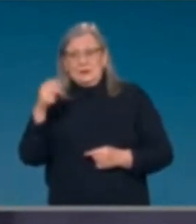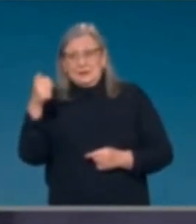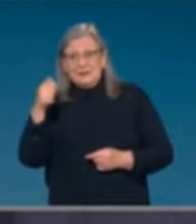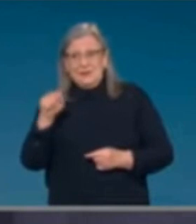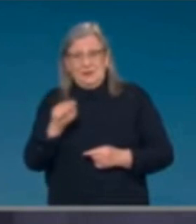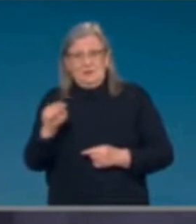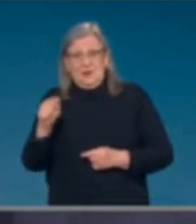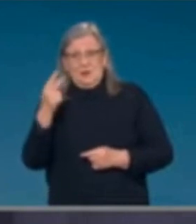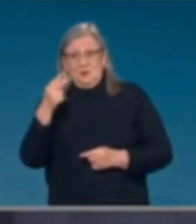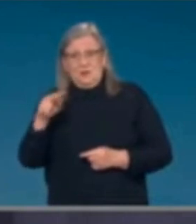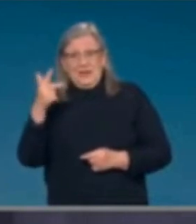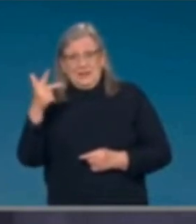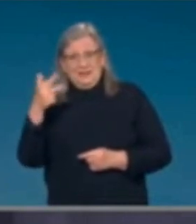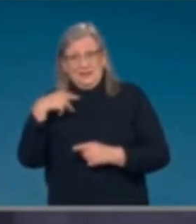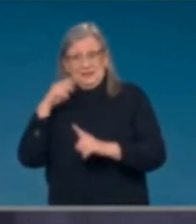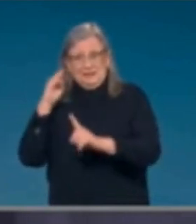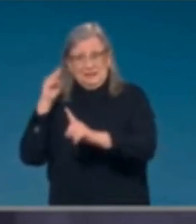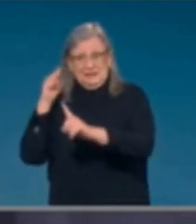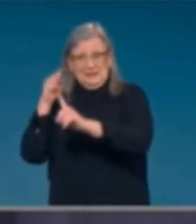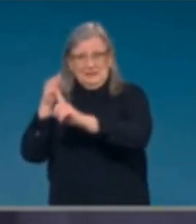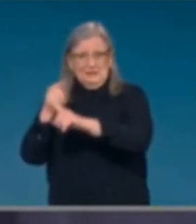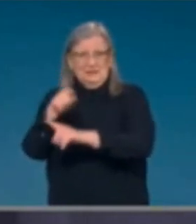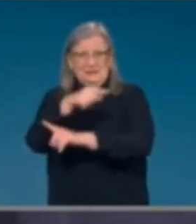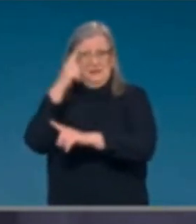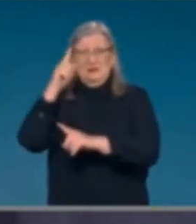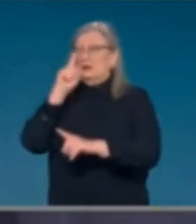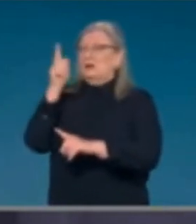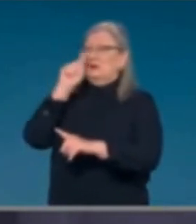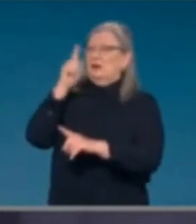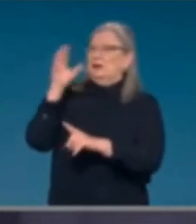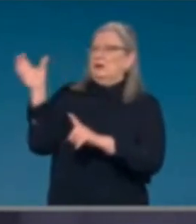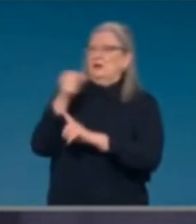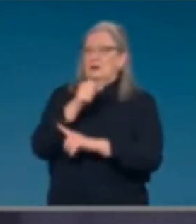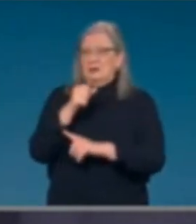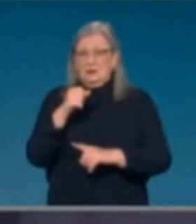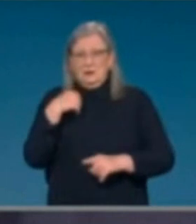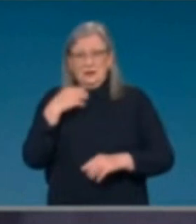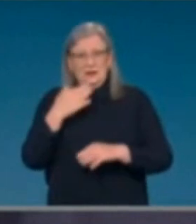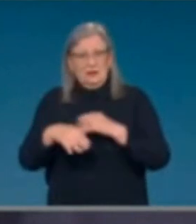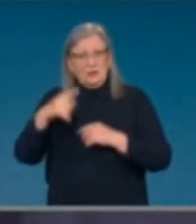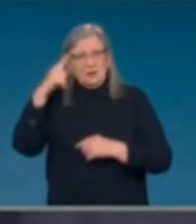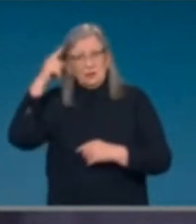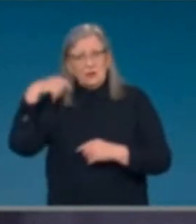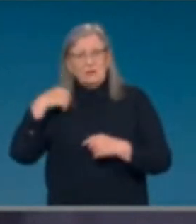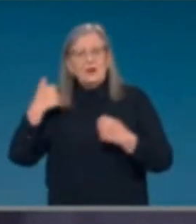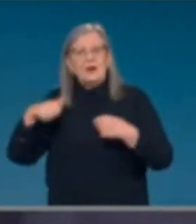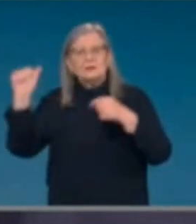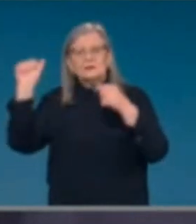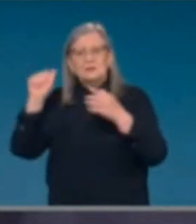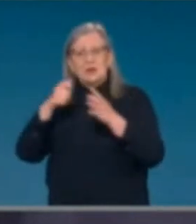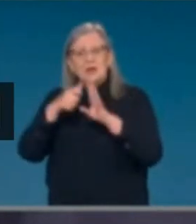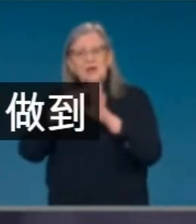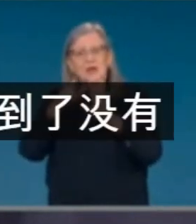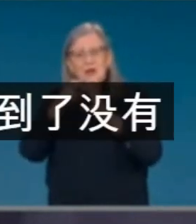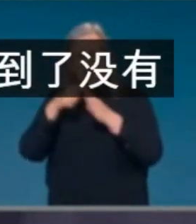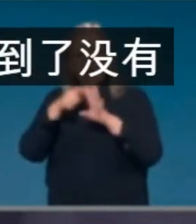achieve 2020's Kyoto 2 target, let alone the Paris target. We've roared past 2020,